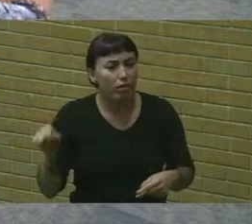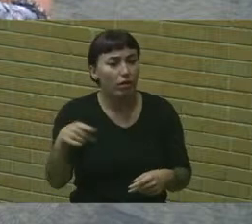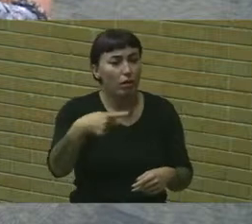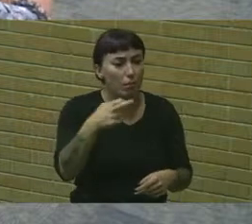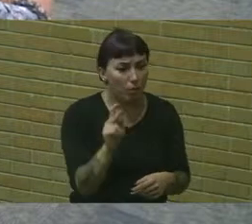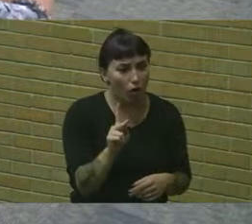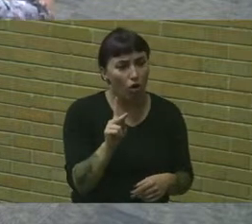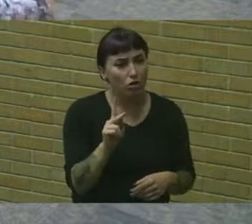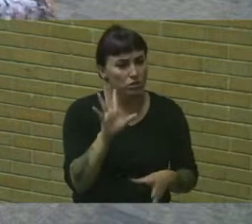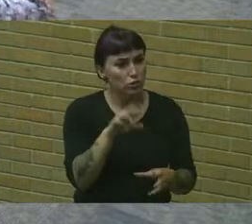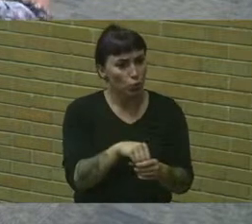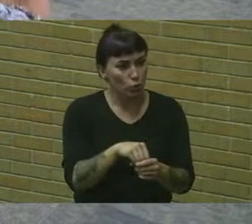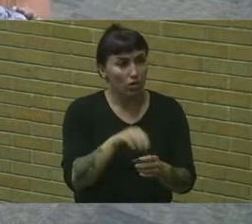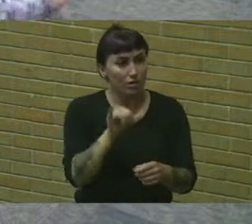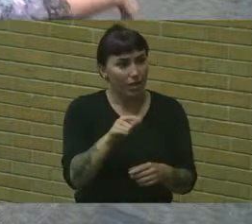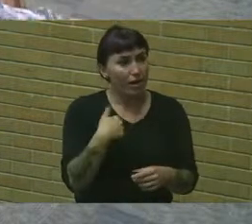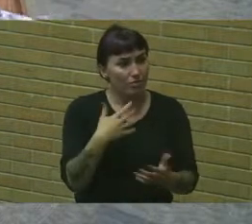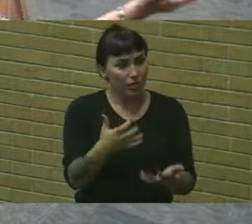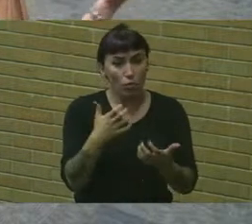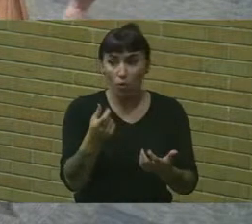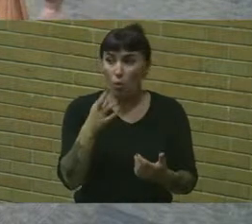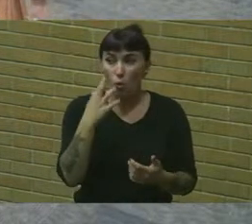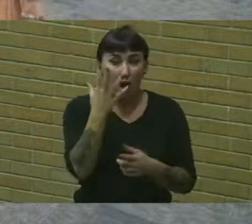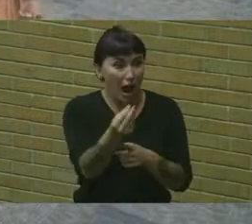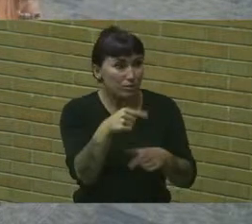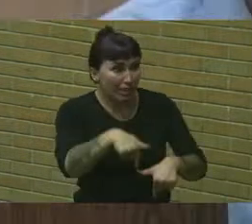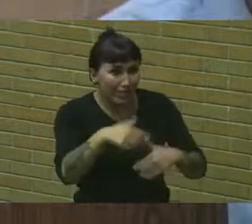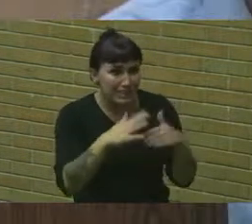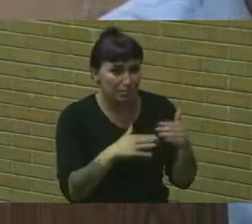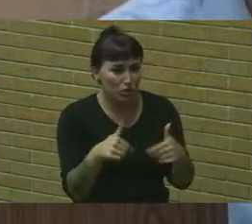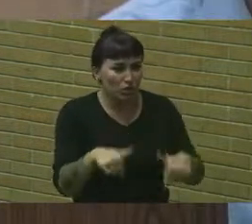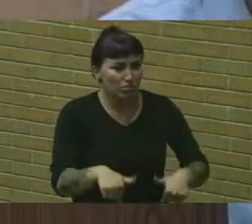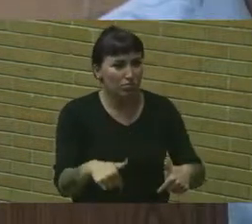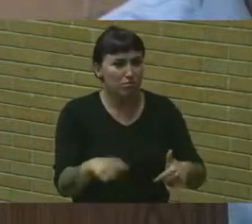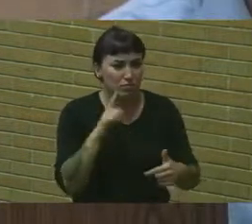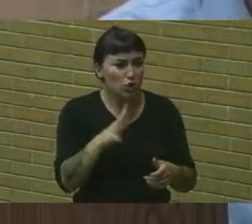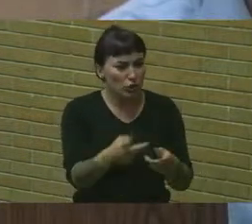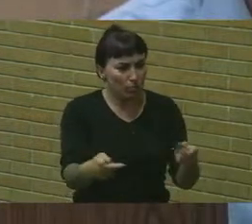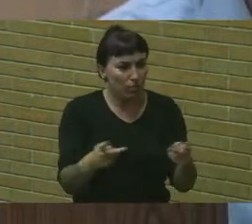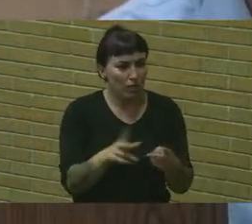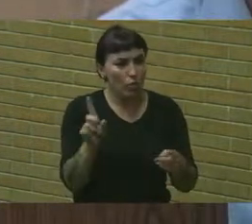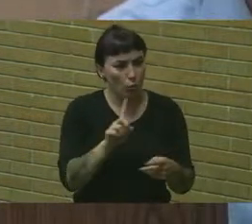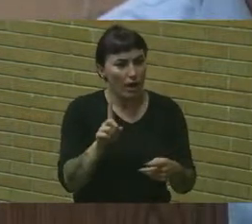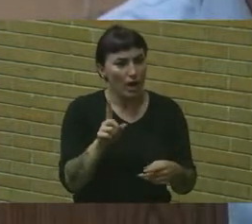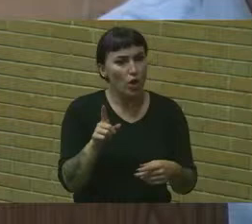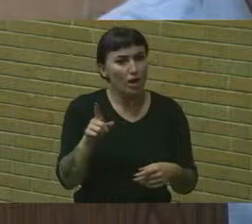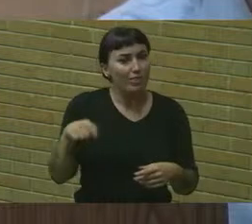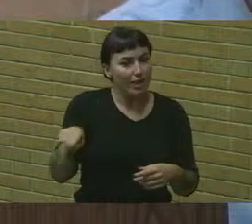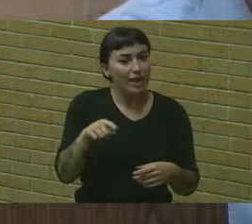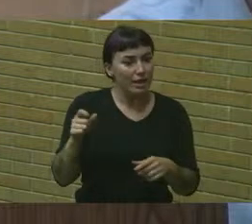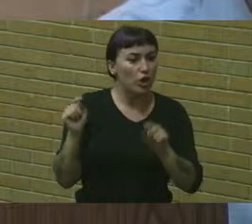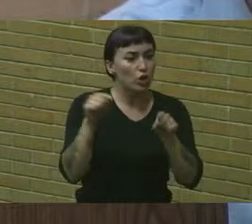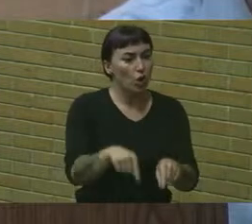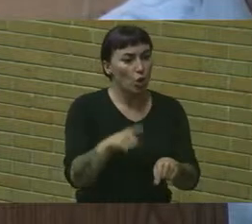parks included, if they want, or even outside this building. I mean, there are places where they could go to get